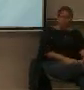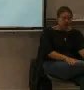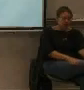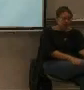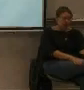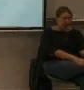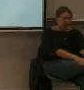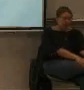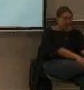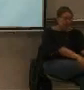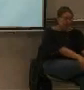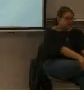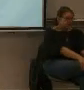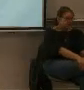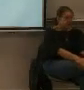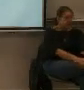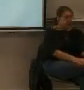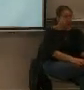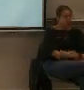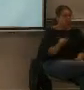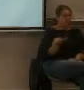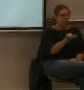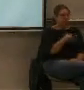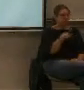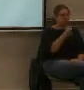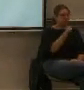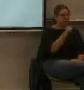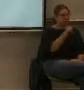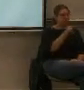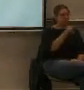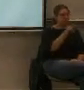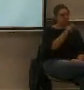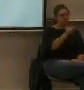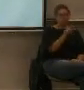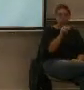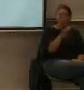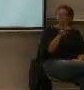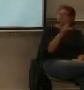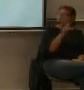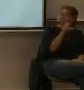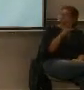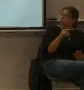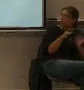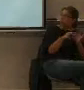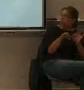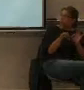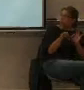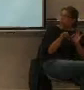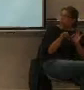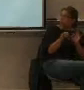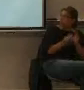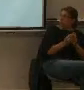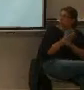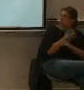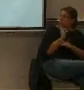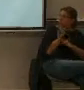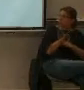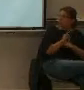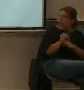And similarly, there's a saturation of the Droop equation, where the growth is a function of